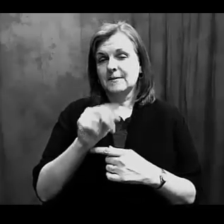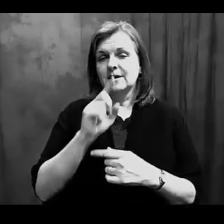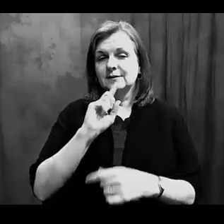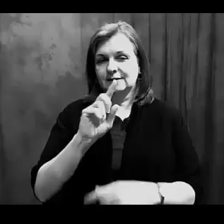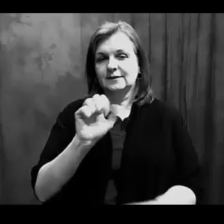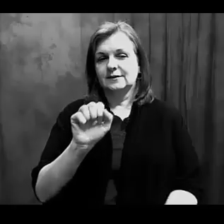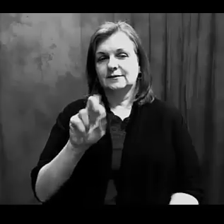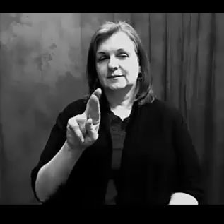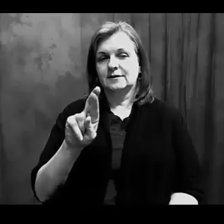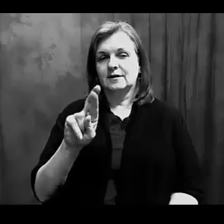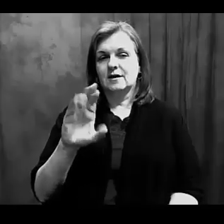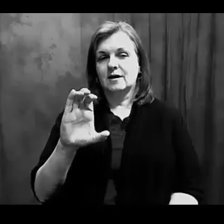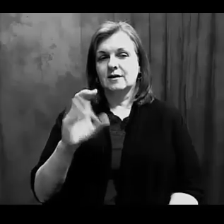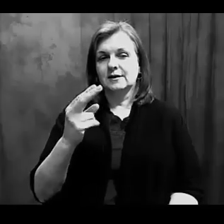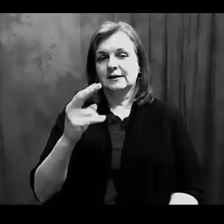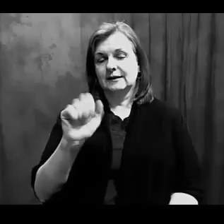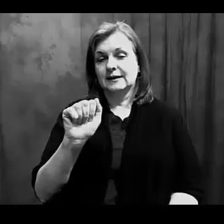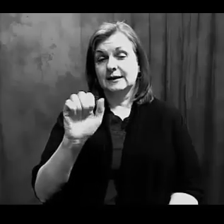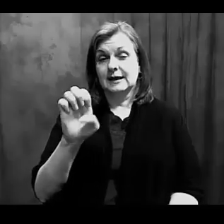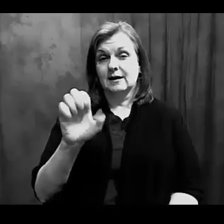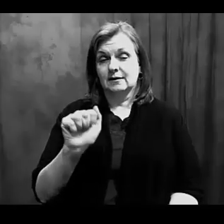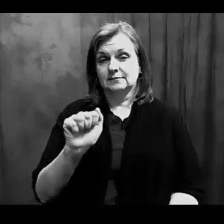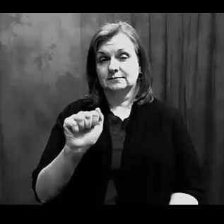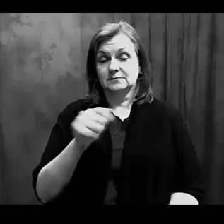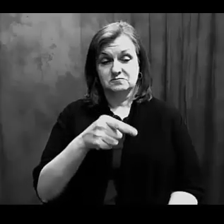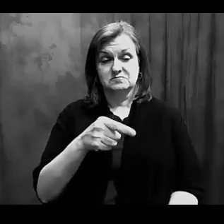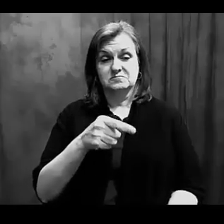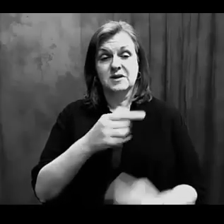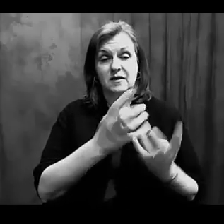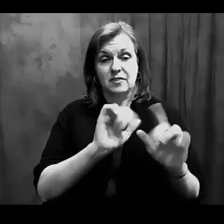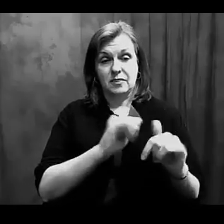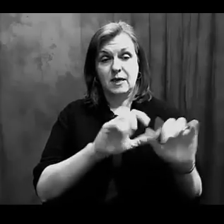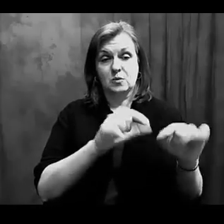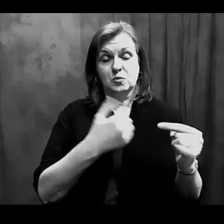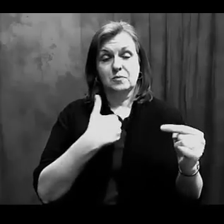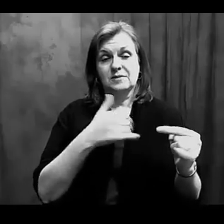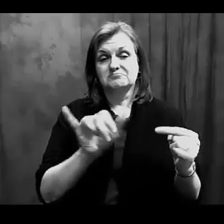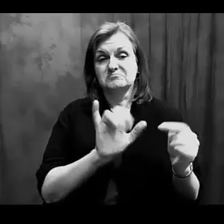at our tree of life, Archaea is the first domain.